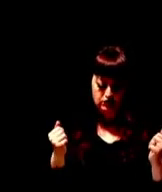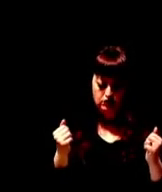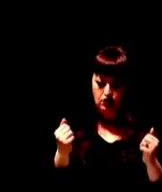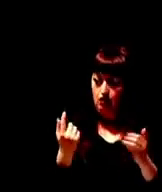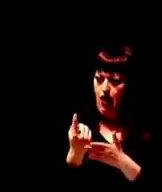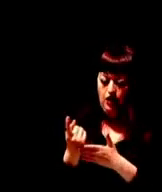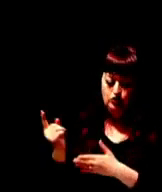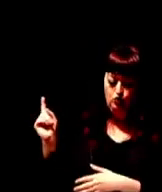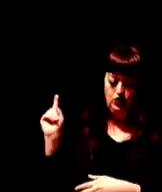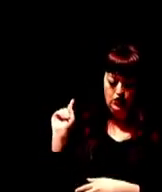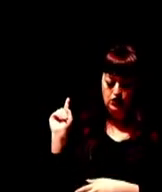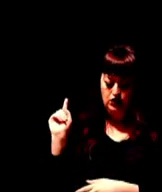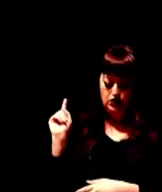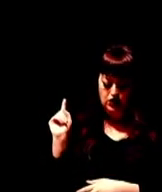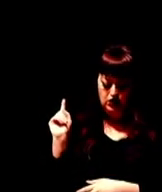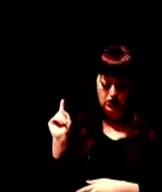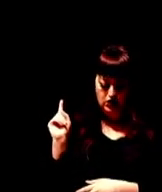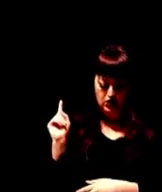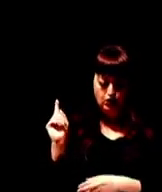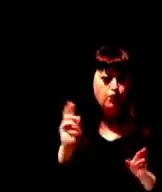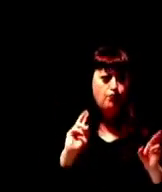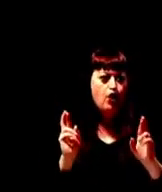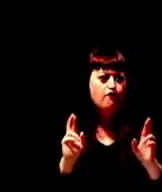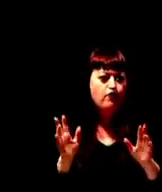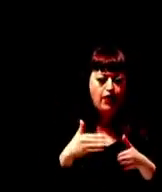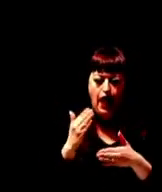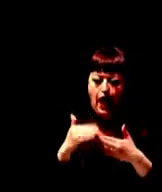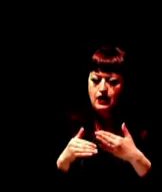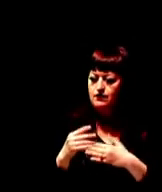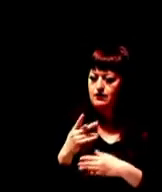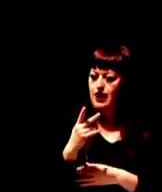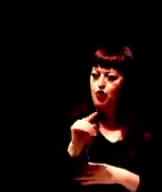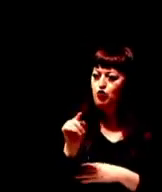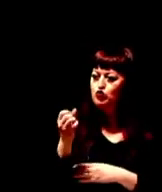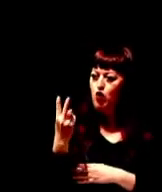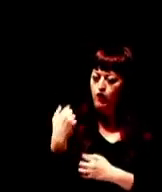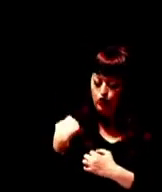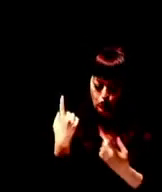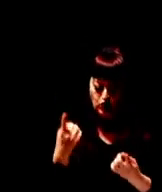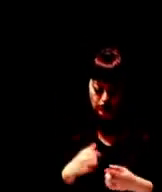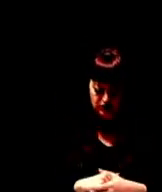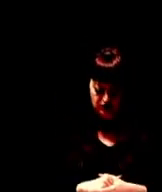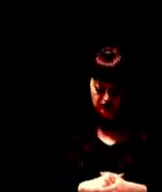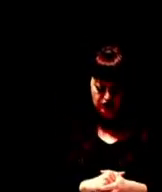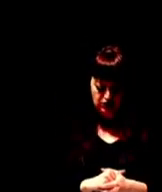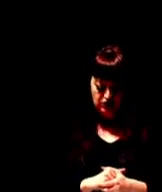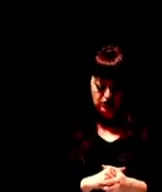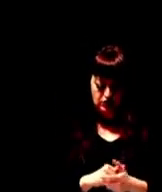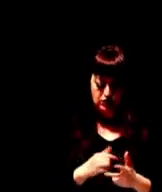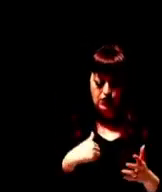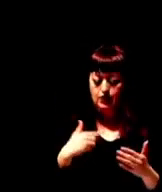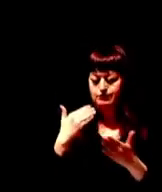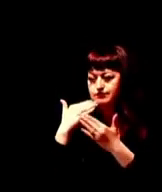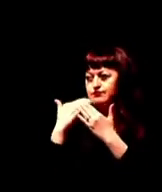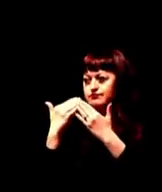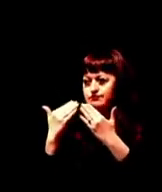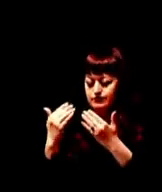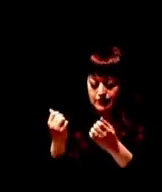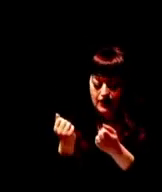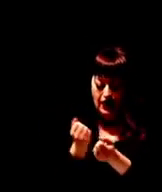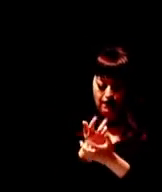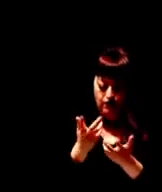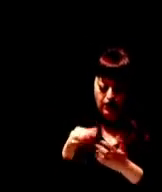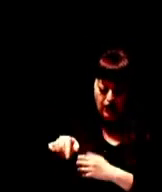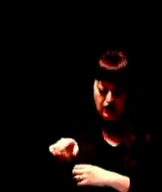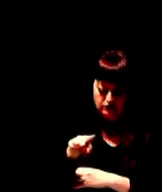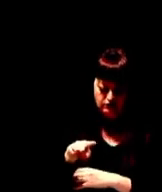of last week, prepping for the end of our K-12 careers, though I'm immensely grateful for everything we've been given here as